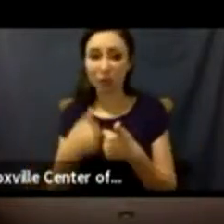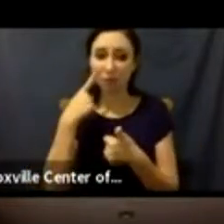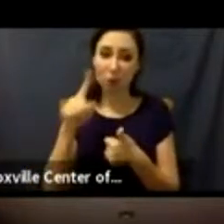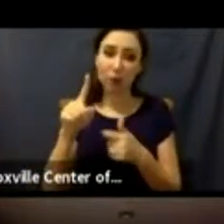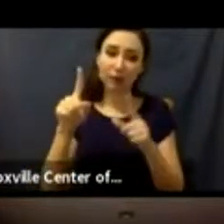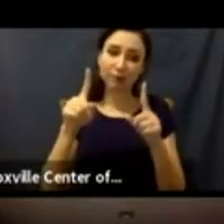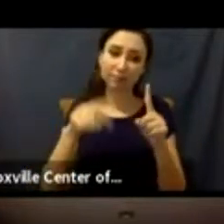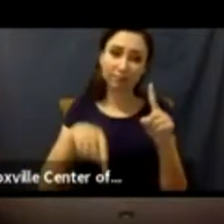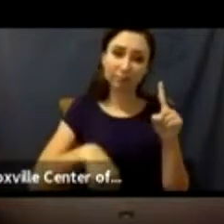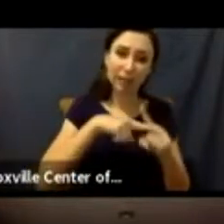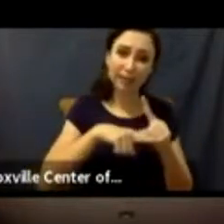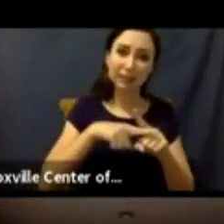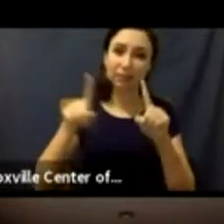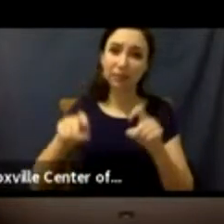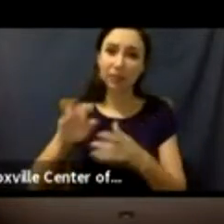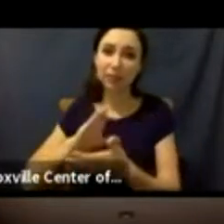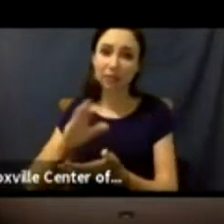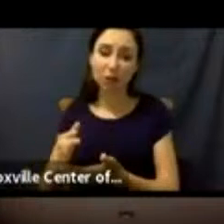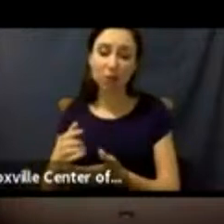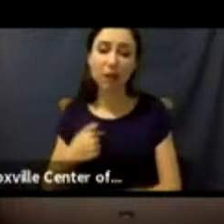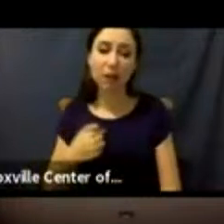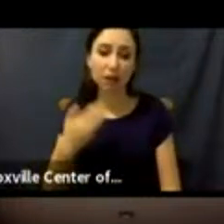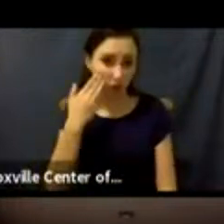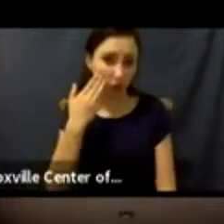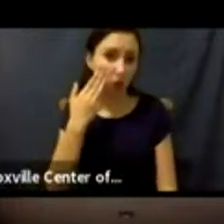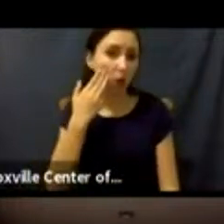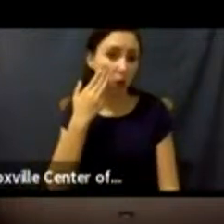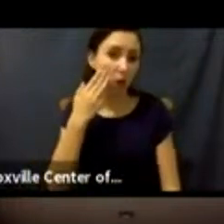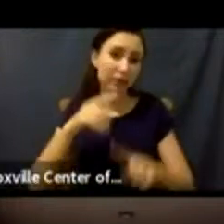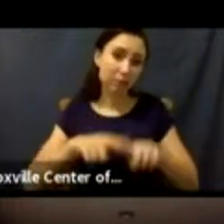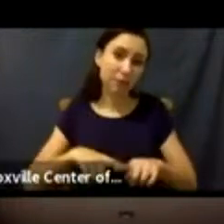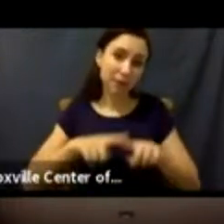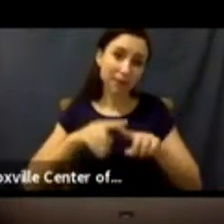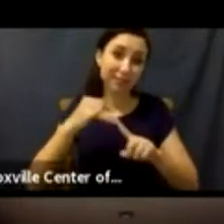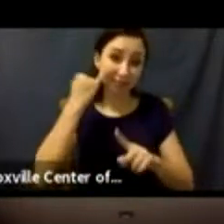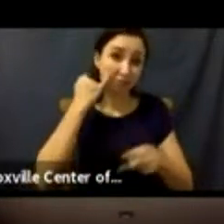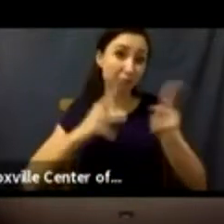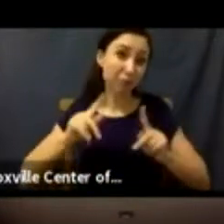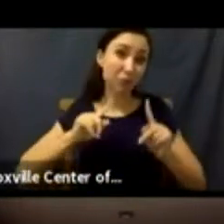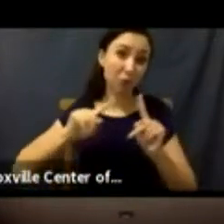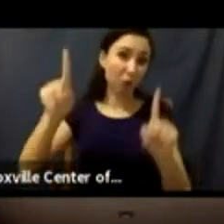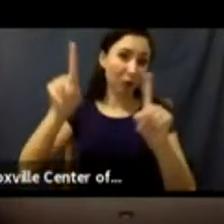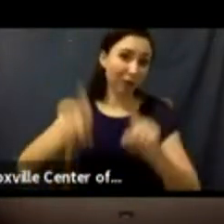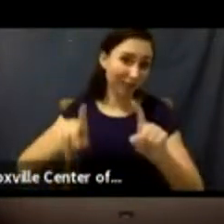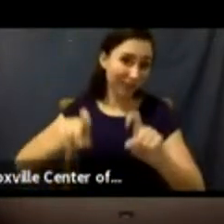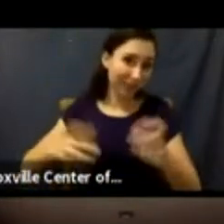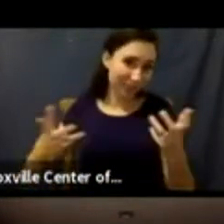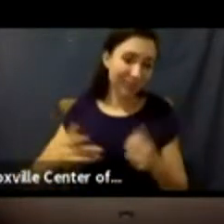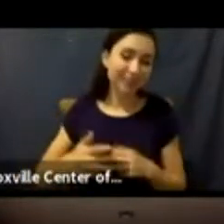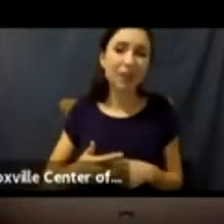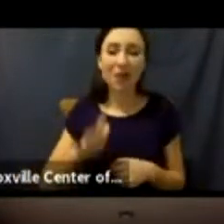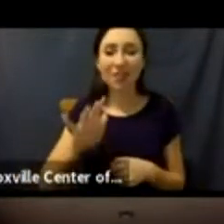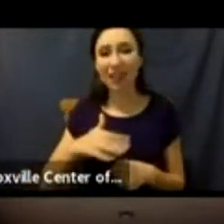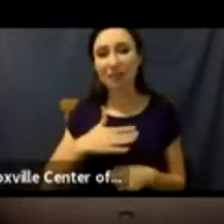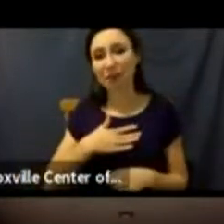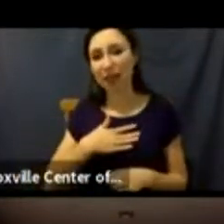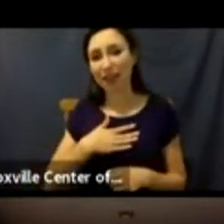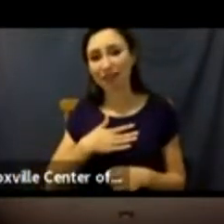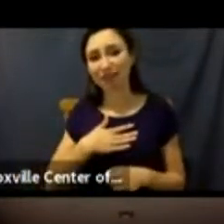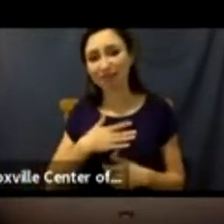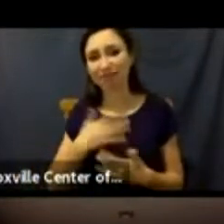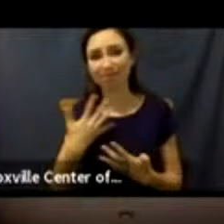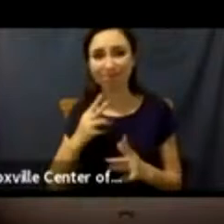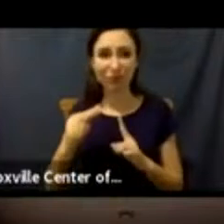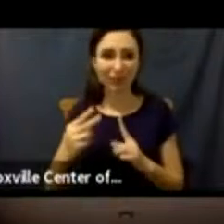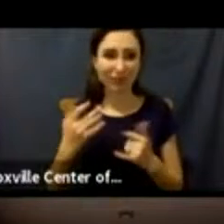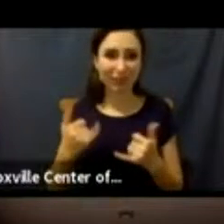rate and testing volume both, depends on people getting tested. And so that's kind of where I am with that, because I somehow thought